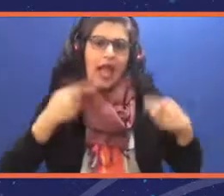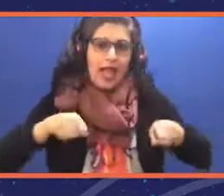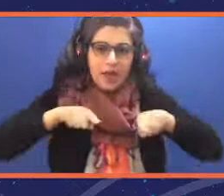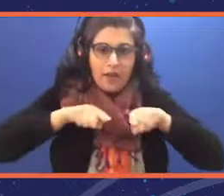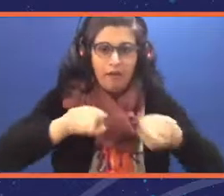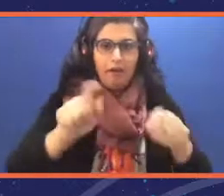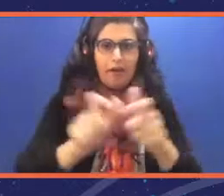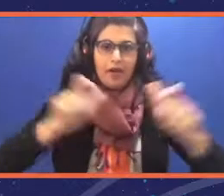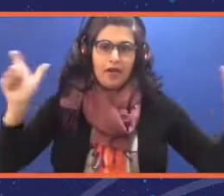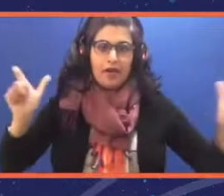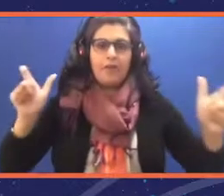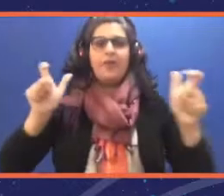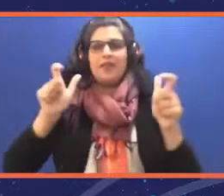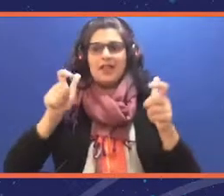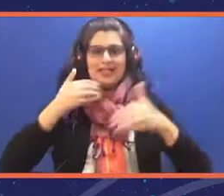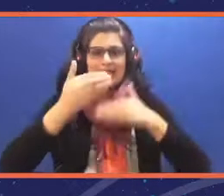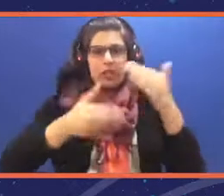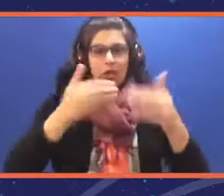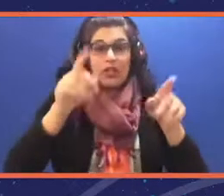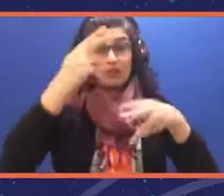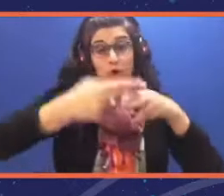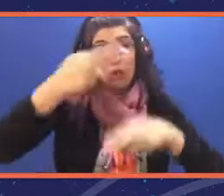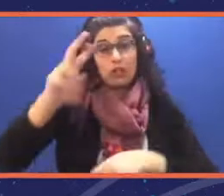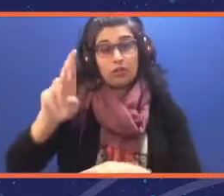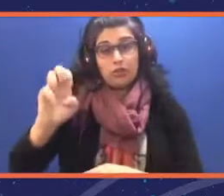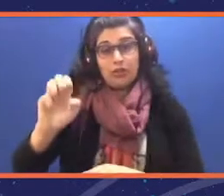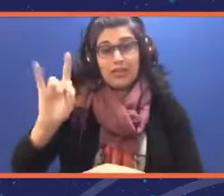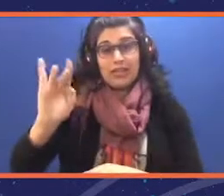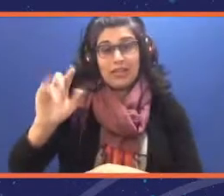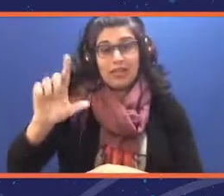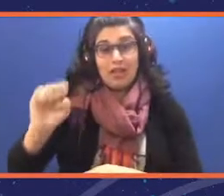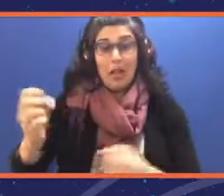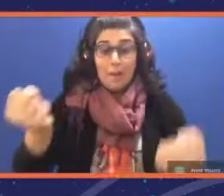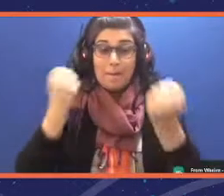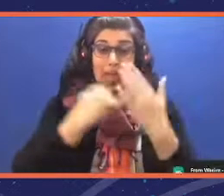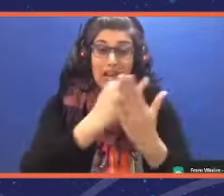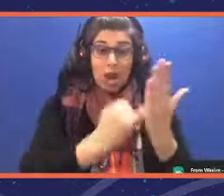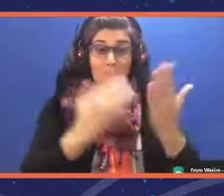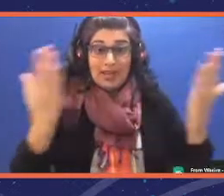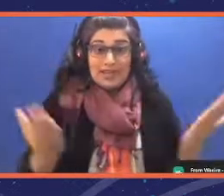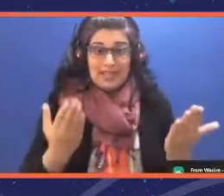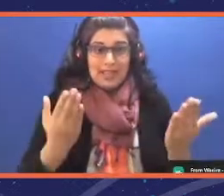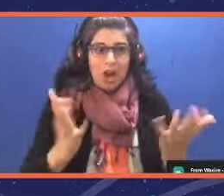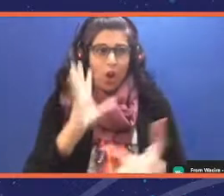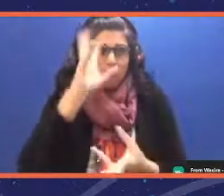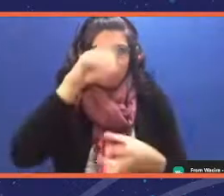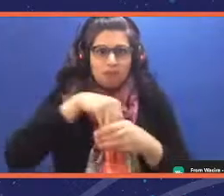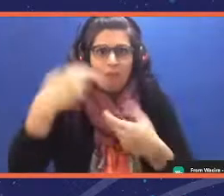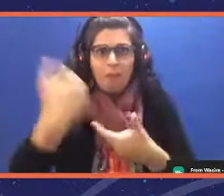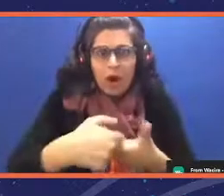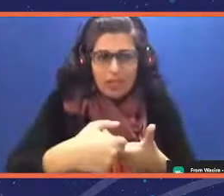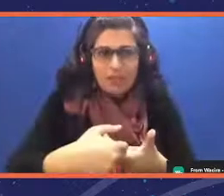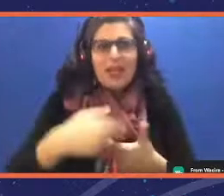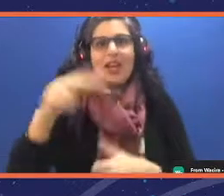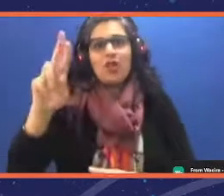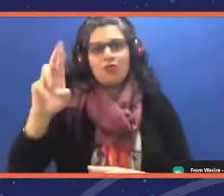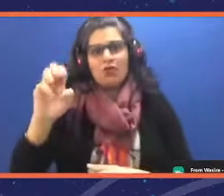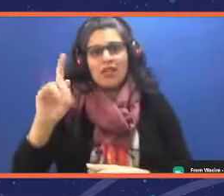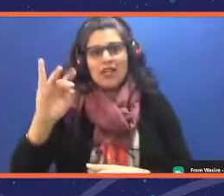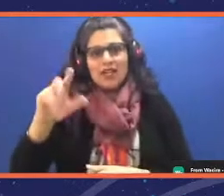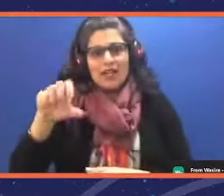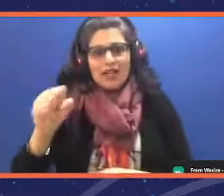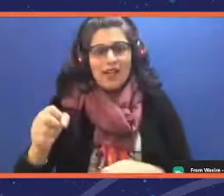series called Rekindle. There's a lot of artists that were showcased here that actually participated in Rekindle as well as Creative